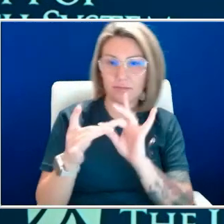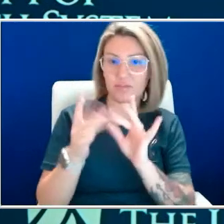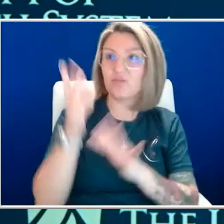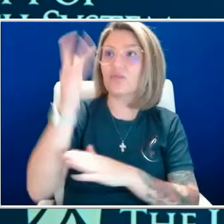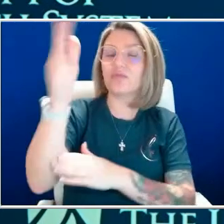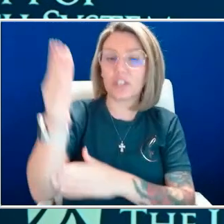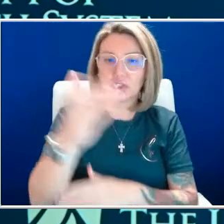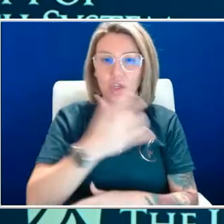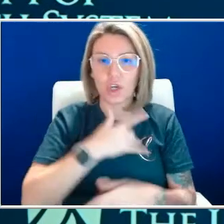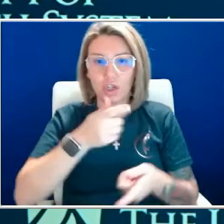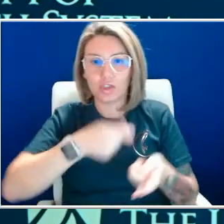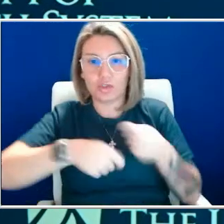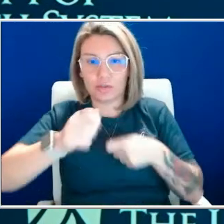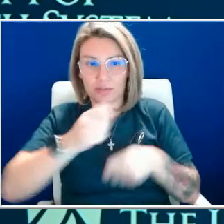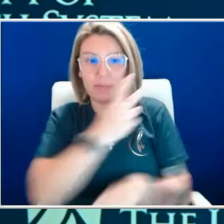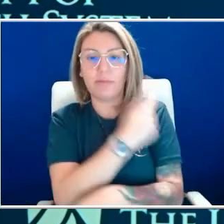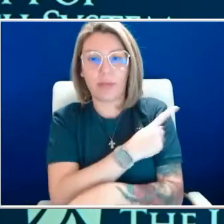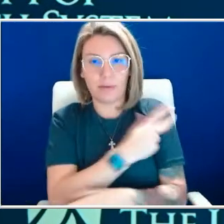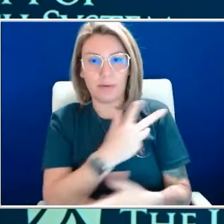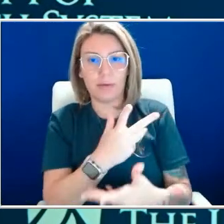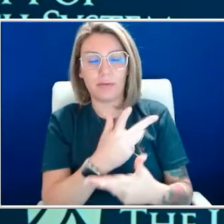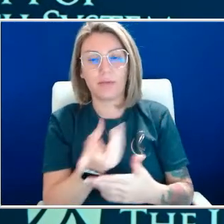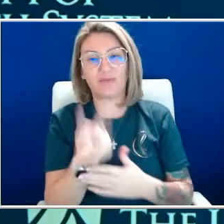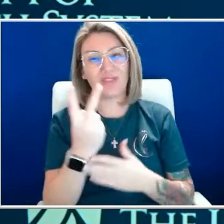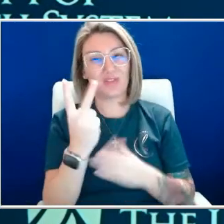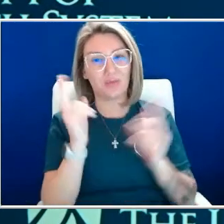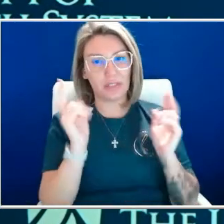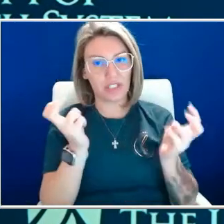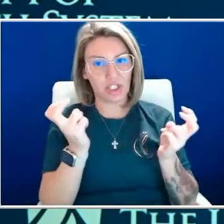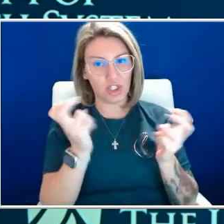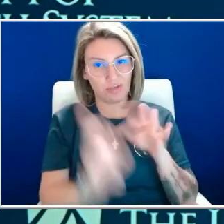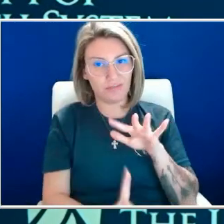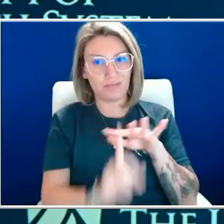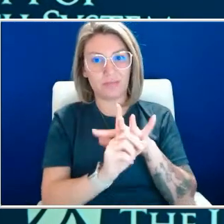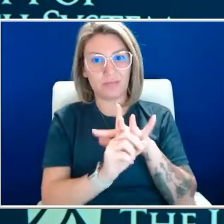but there was 2 issues that arose.